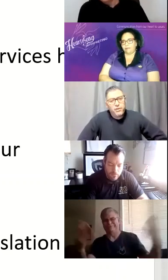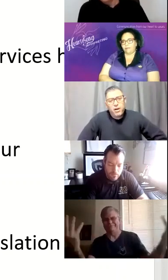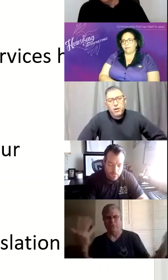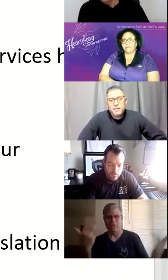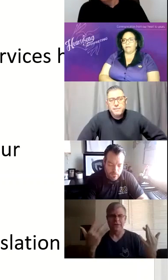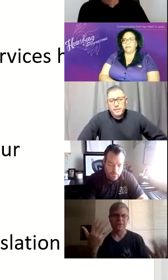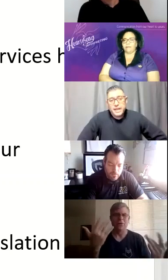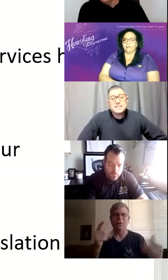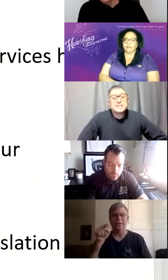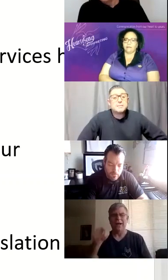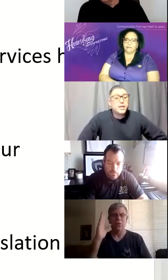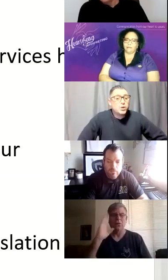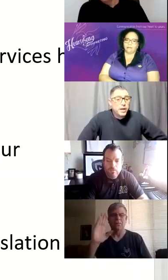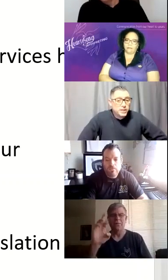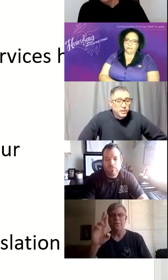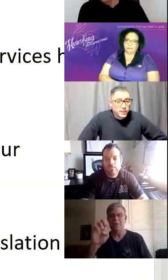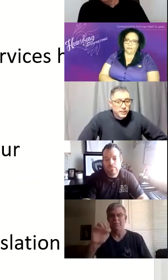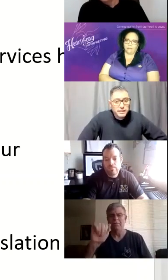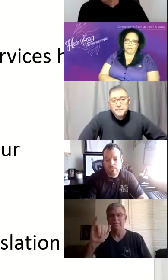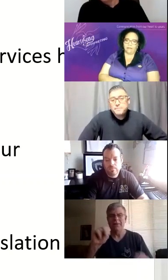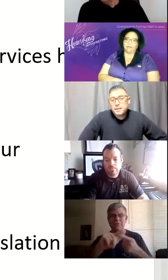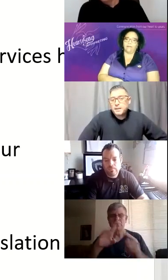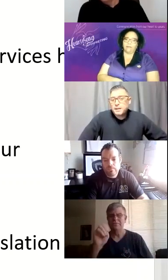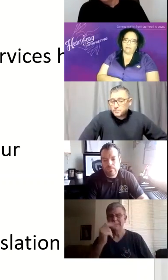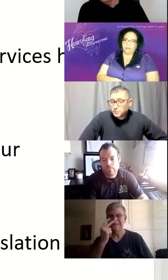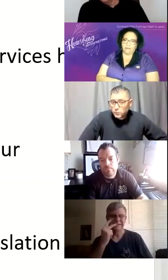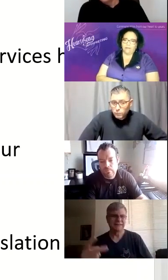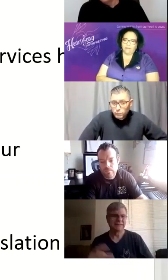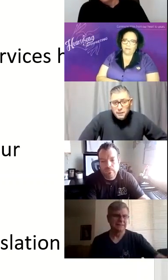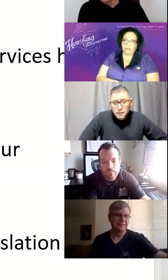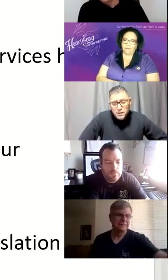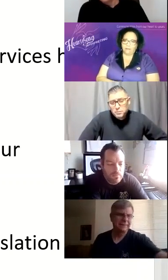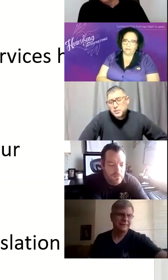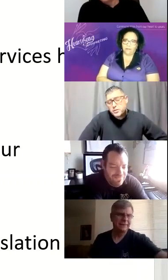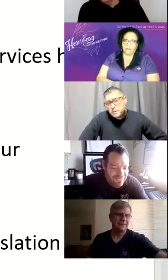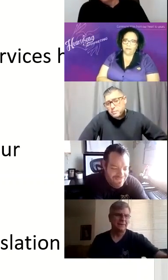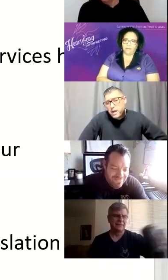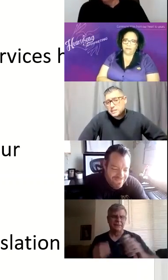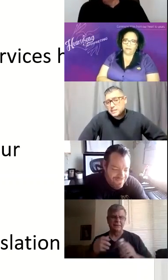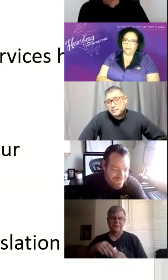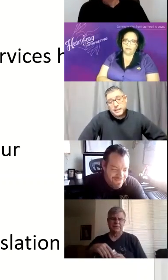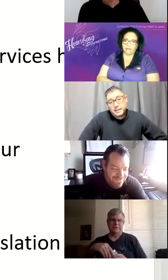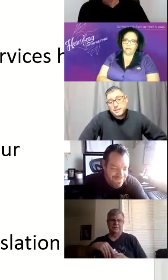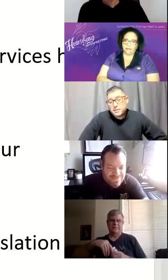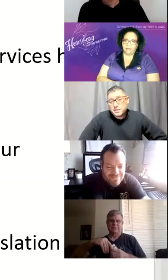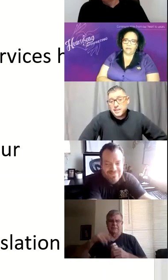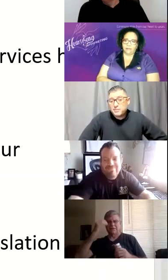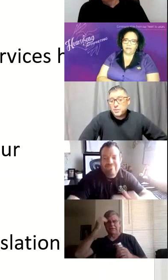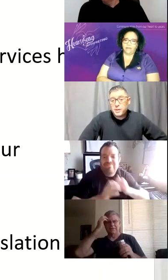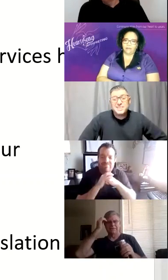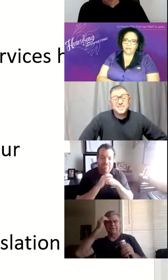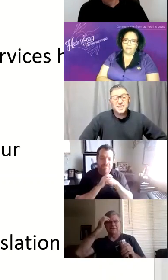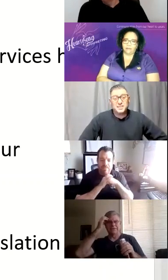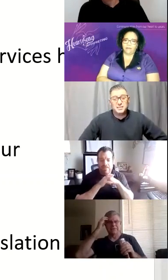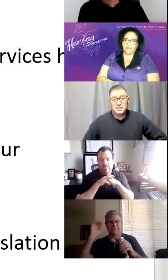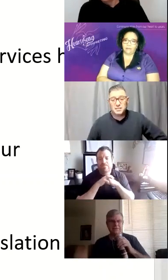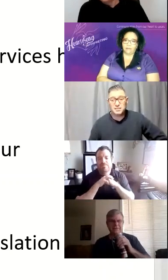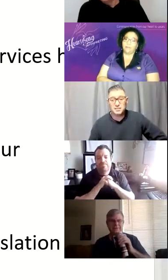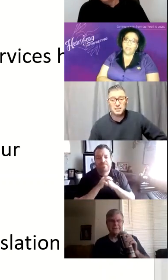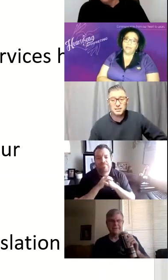in fall? That's the big question. You know, so I'm trying to be positive, and I guess we're just going to have to wait and